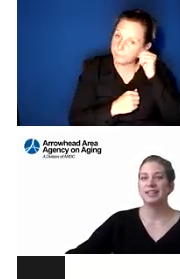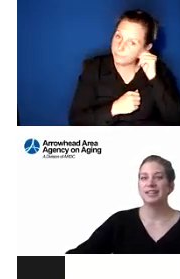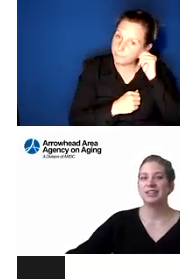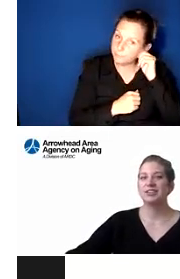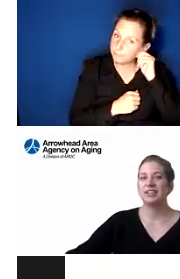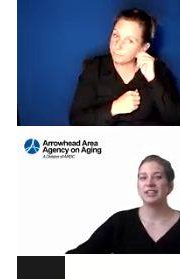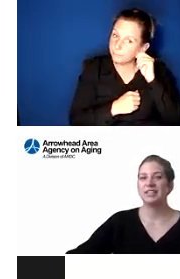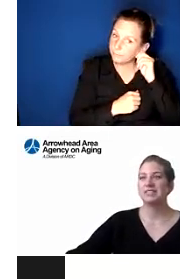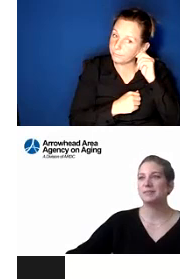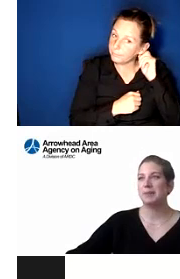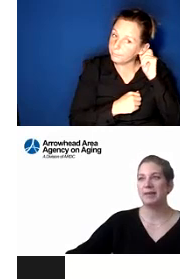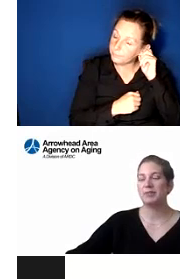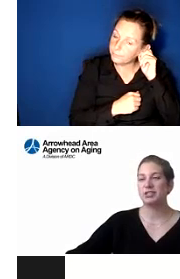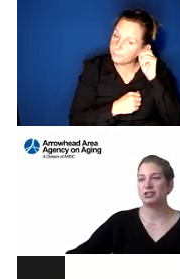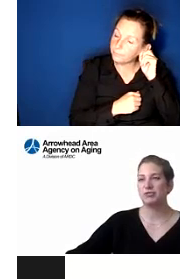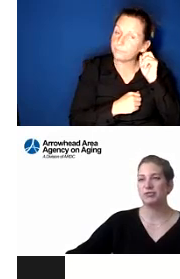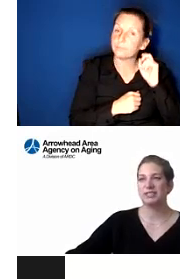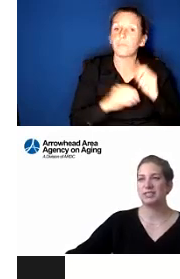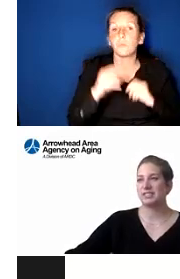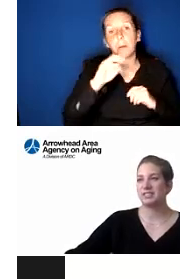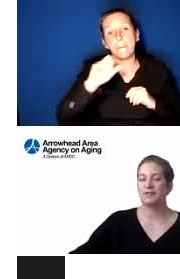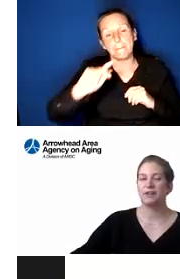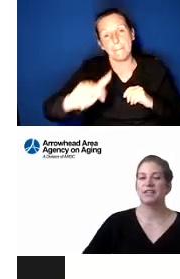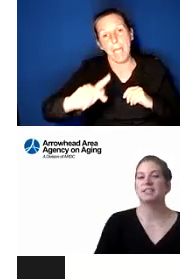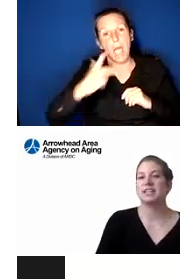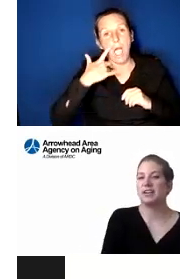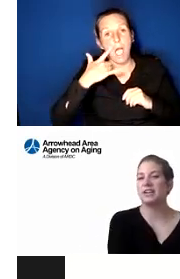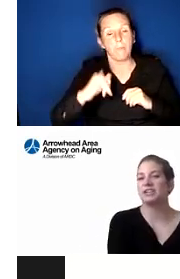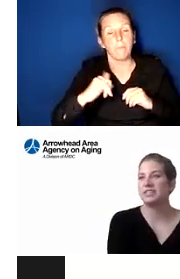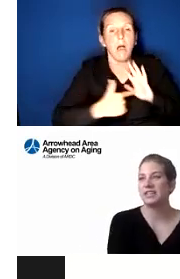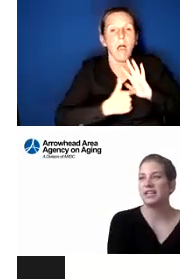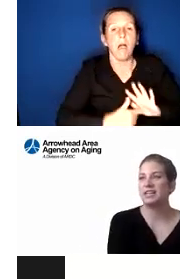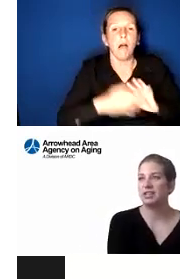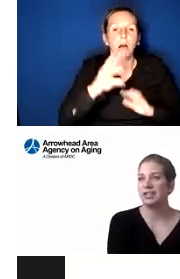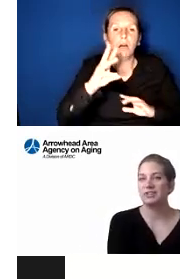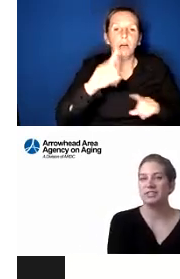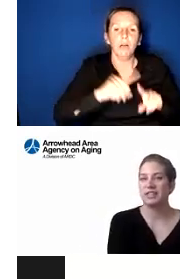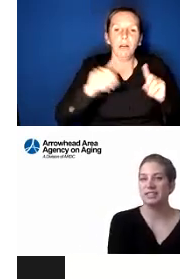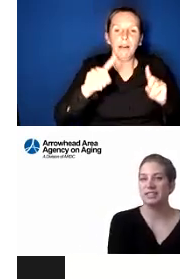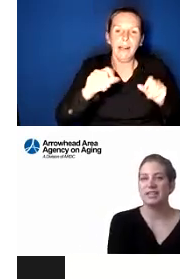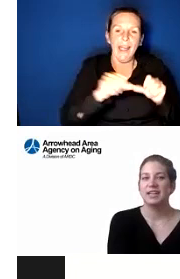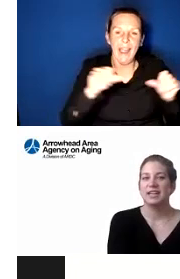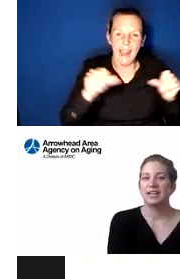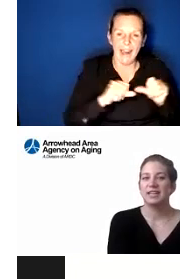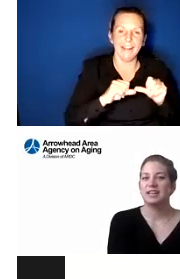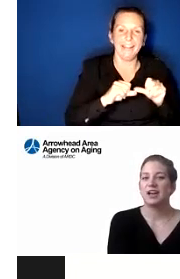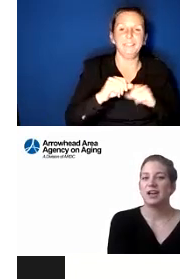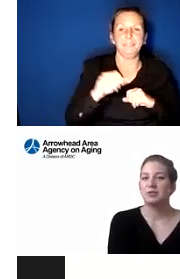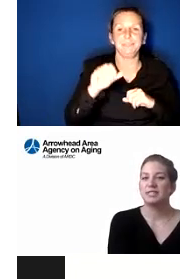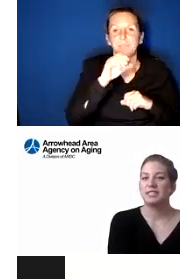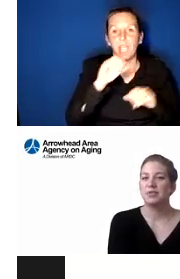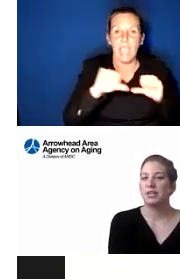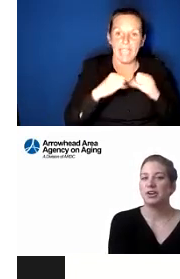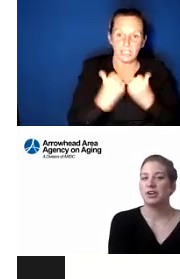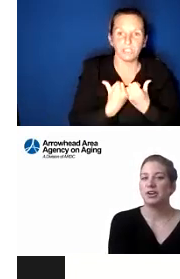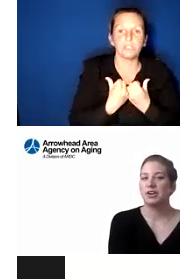And here is a map that shows the 6 different area agencies on aging in our state. And you